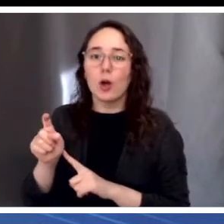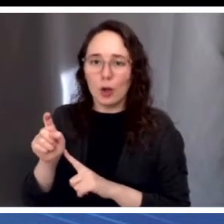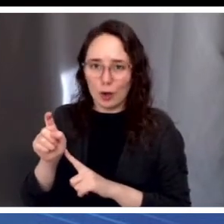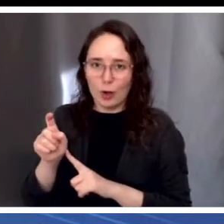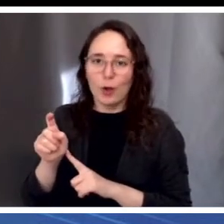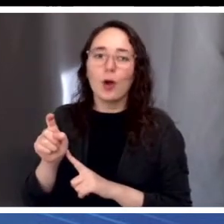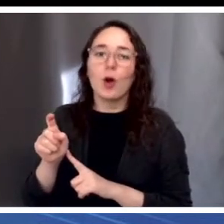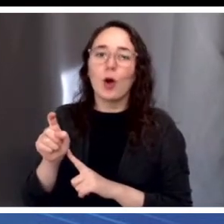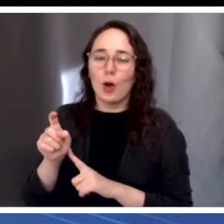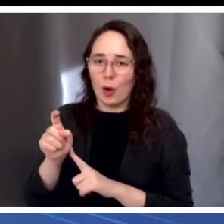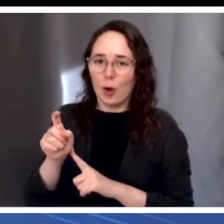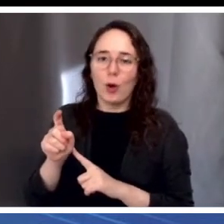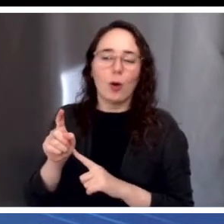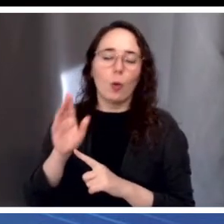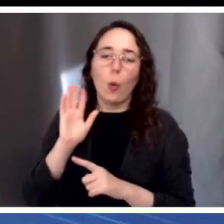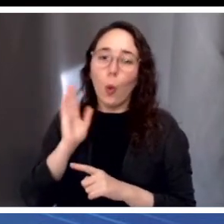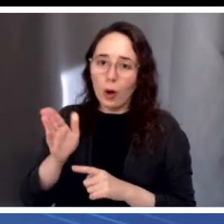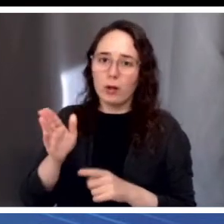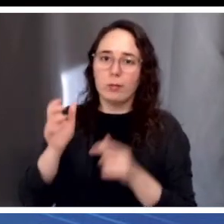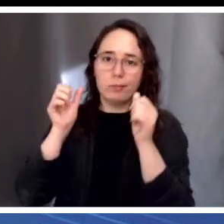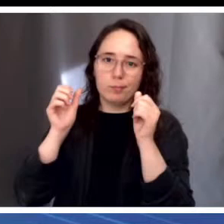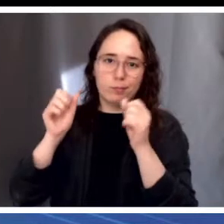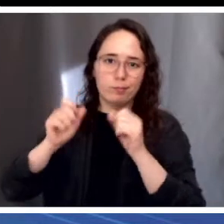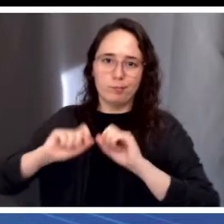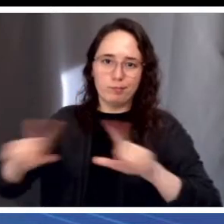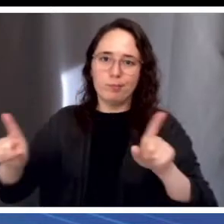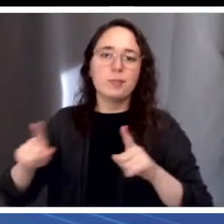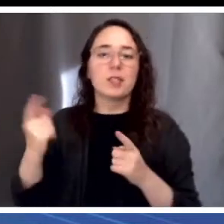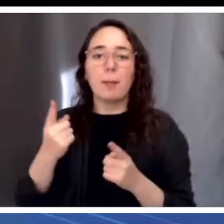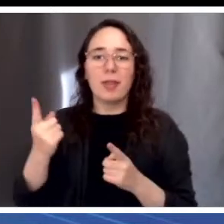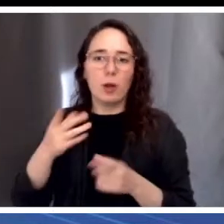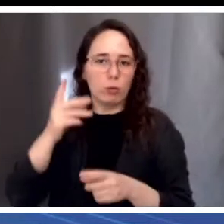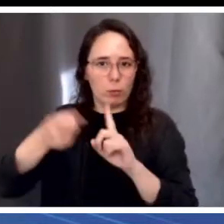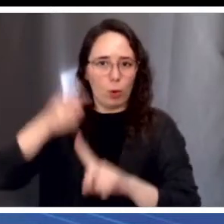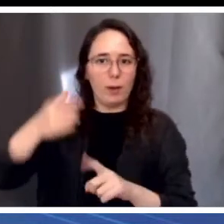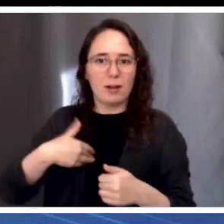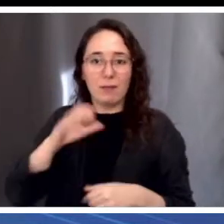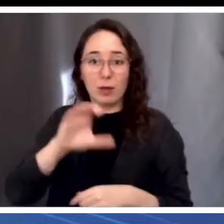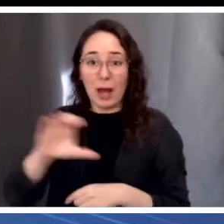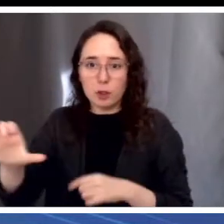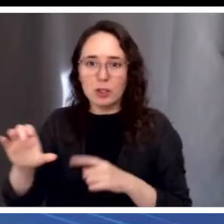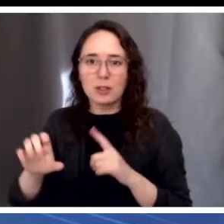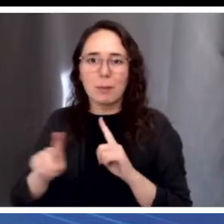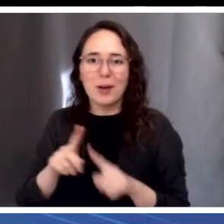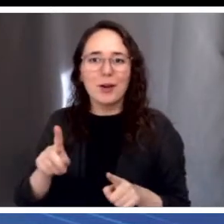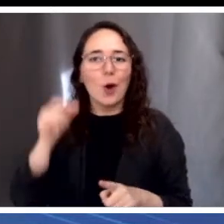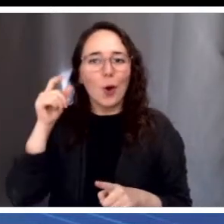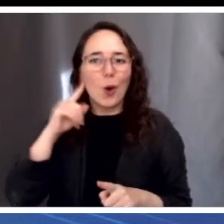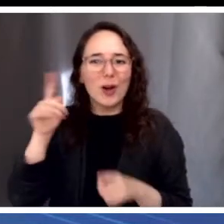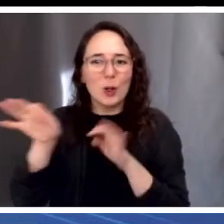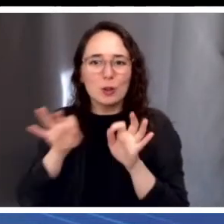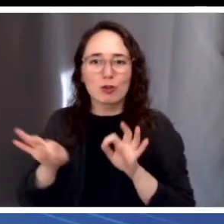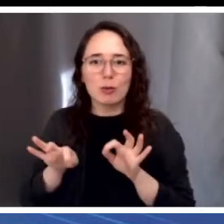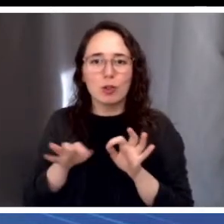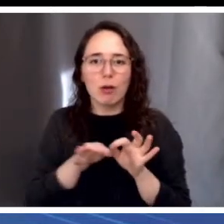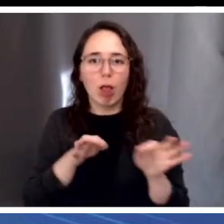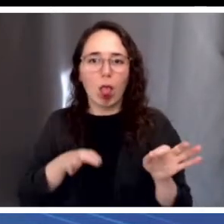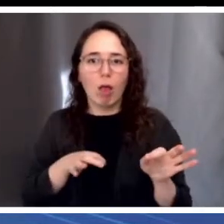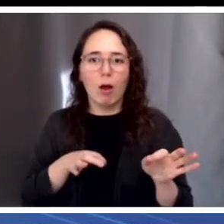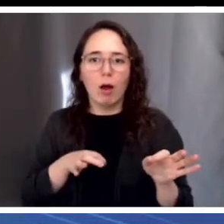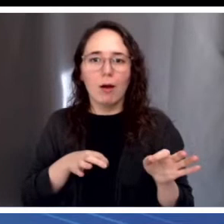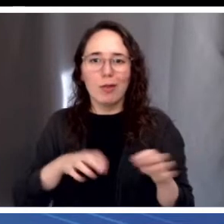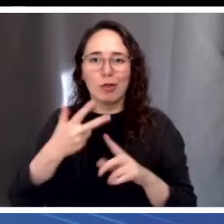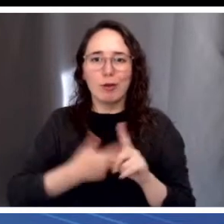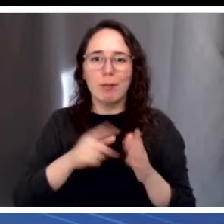described version goes up. Maybe at some point that'll change. Where do you, you know, having been in this field for a while, how